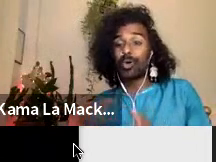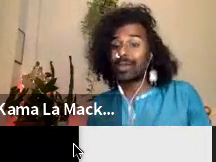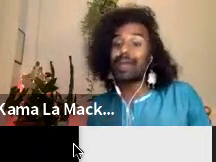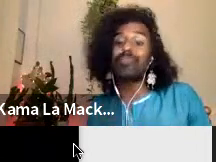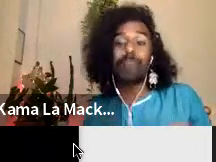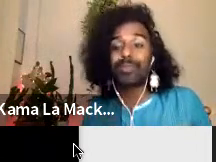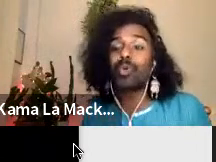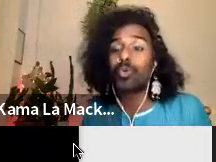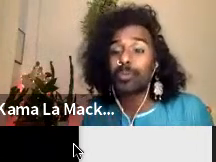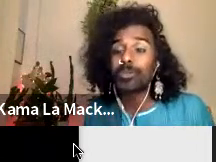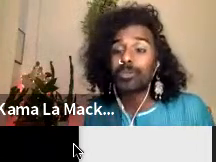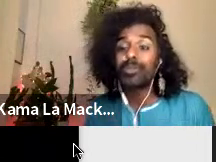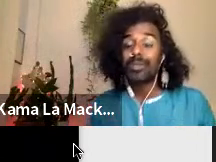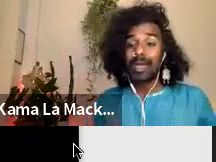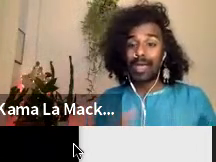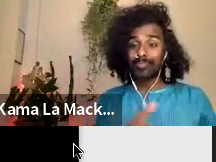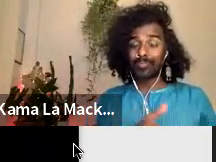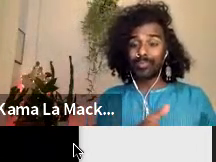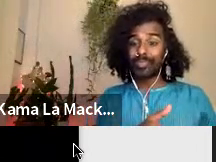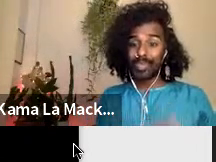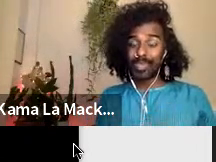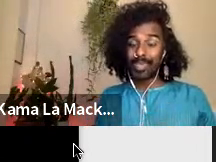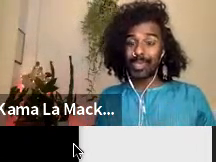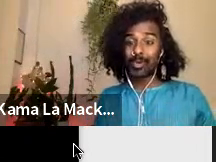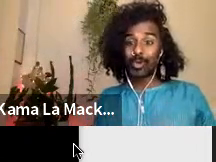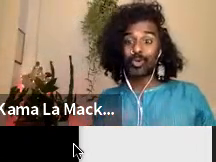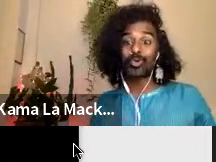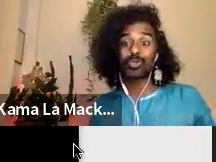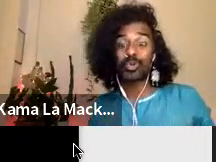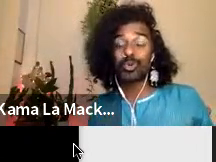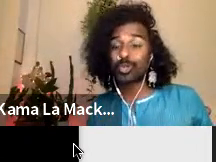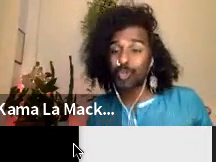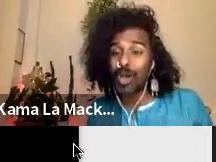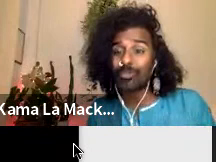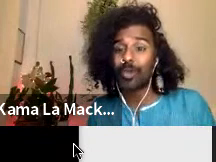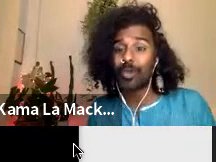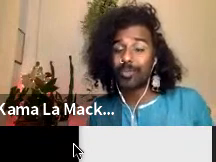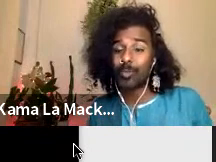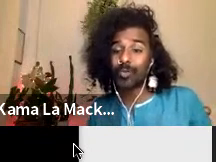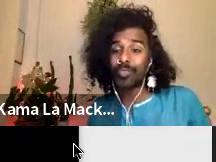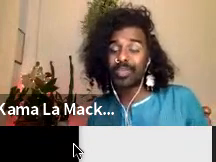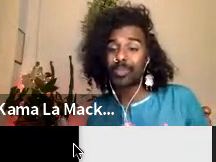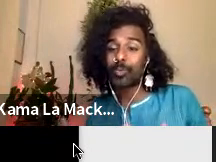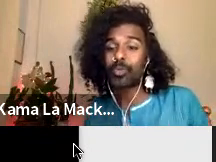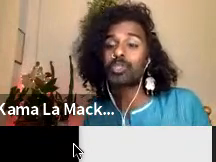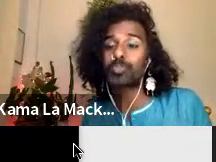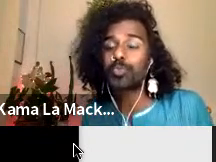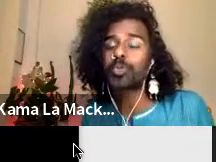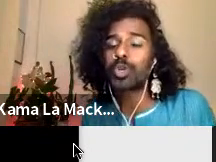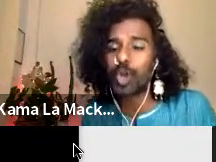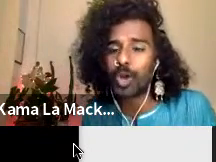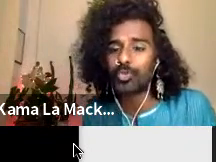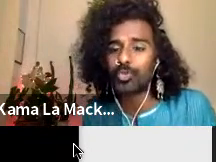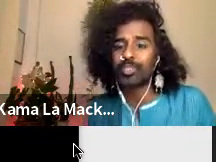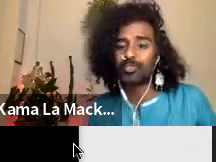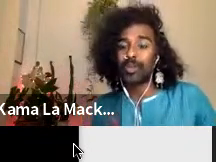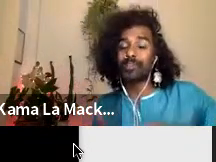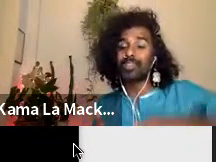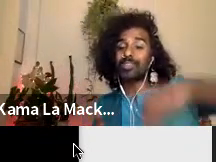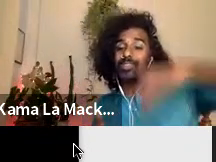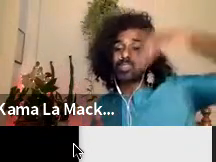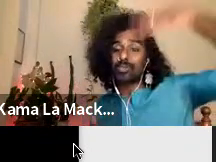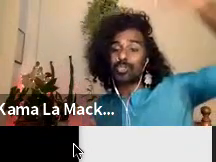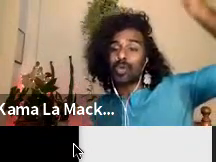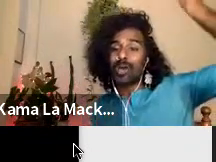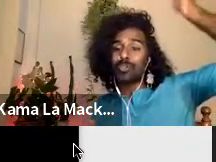they were neither men nor women, and they could also travel, right? They were a spiritual conduit, right?